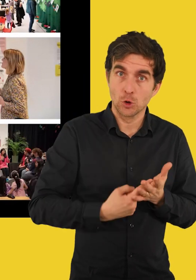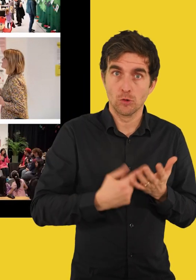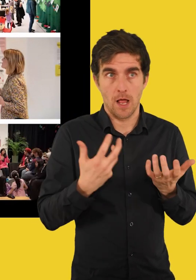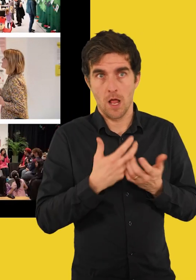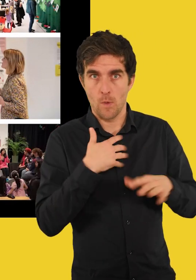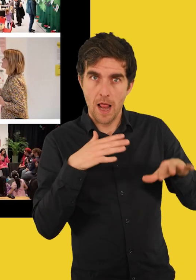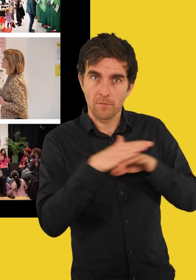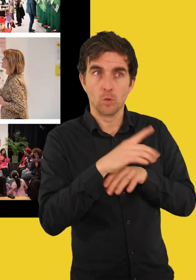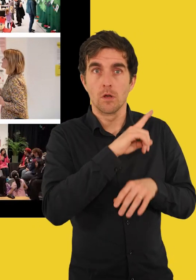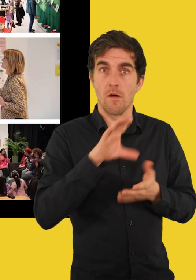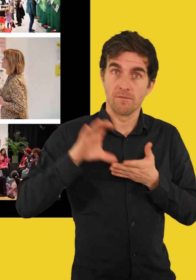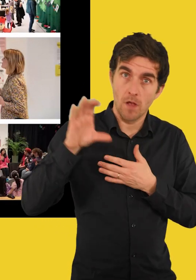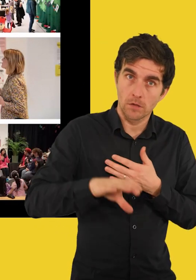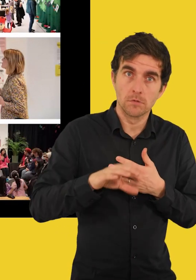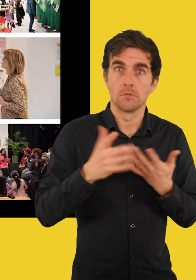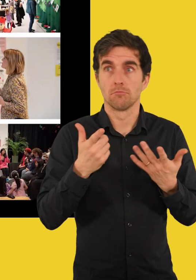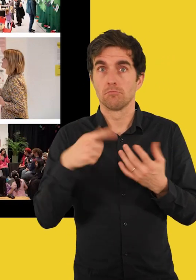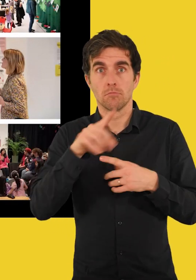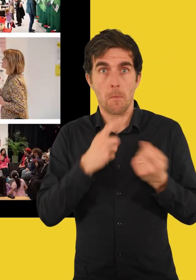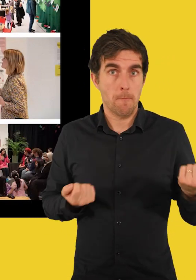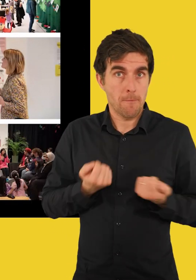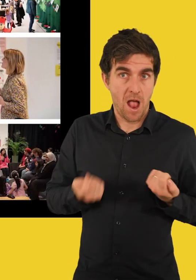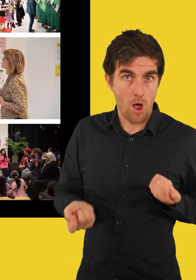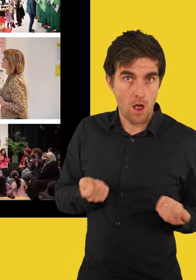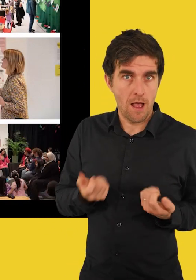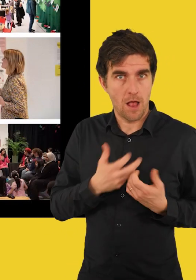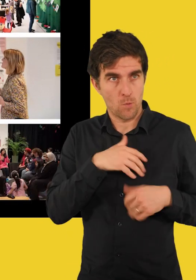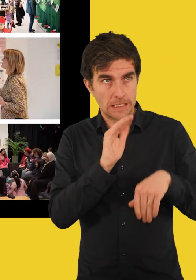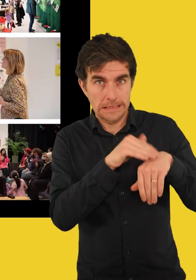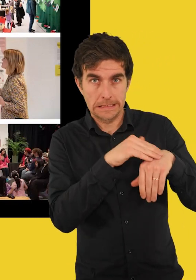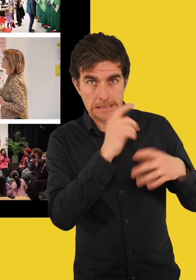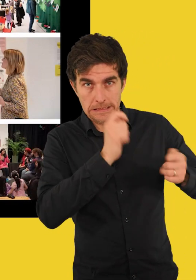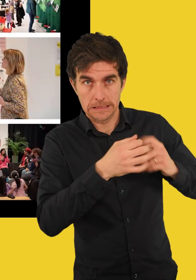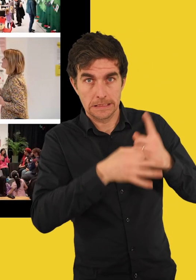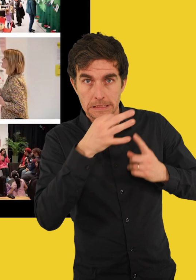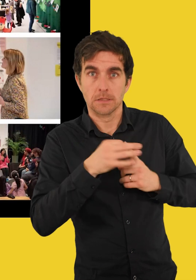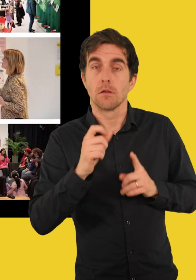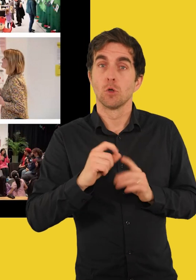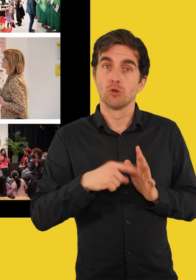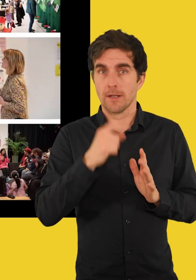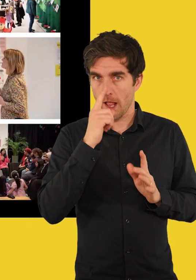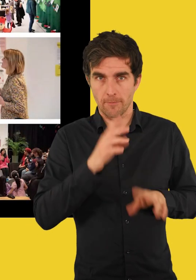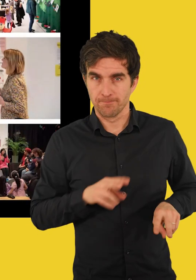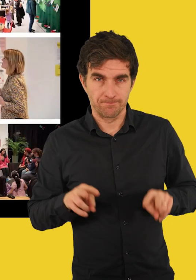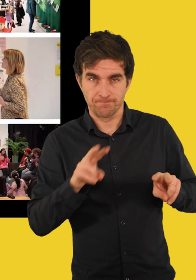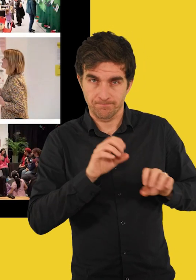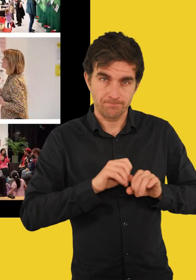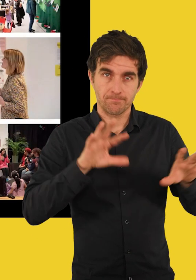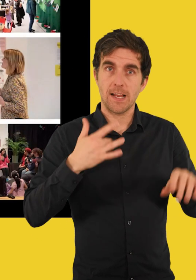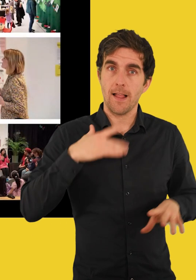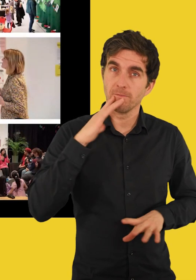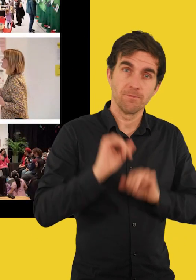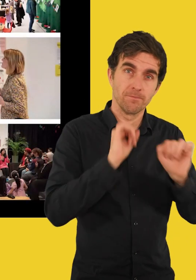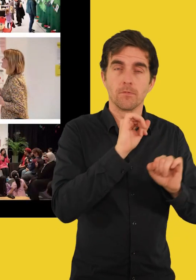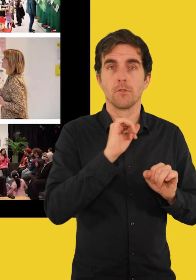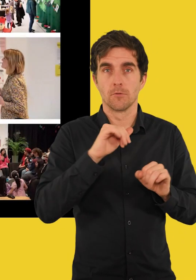makers, funders, and people in the position of power. Impact of this project can be measured through the lives and families